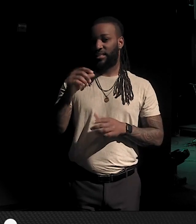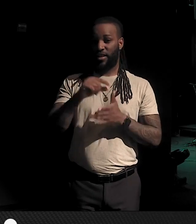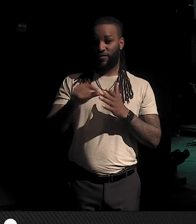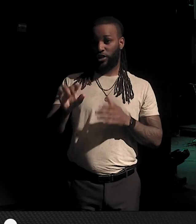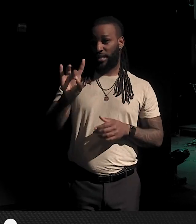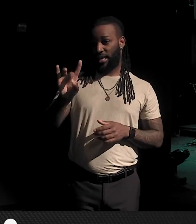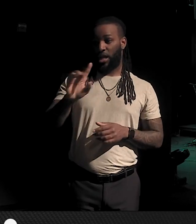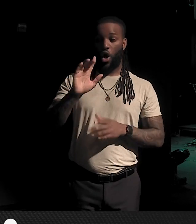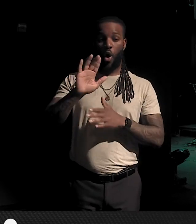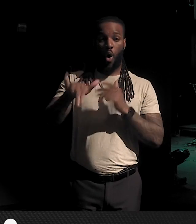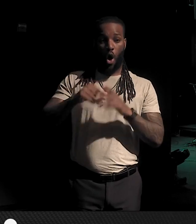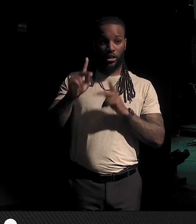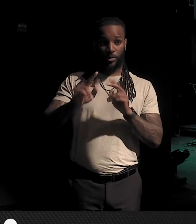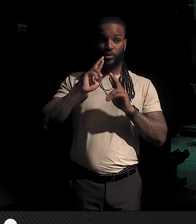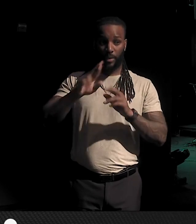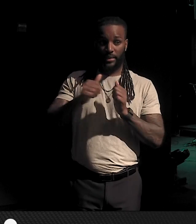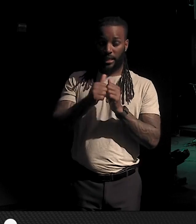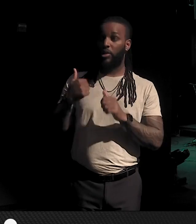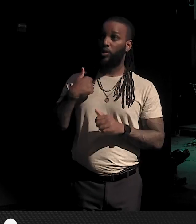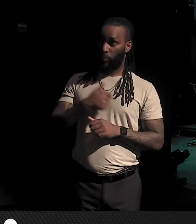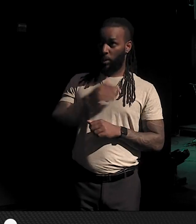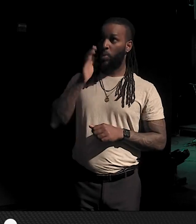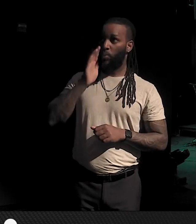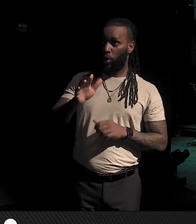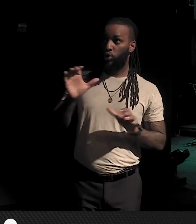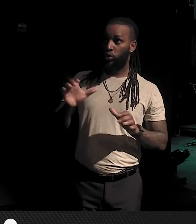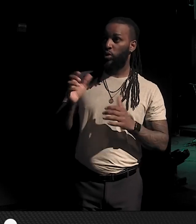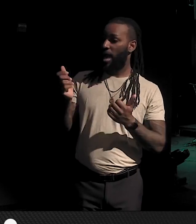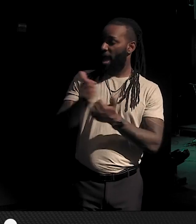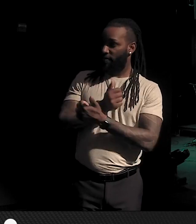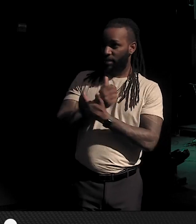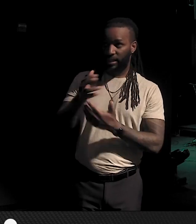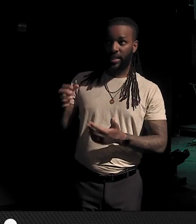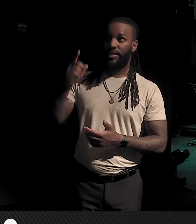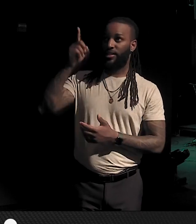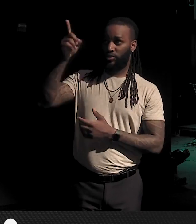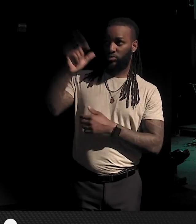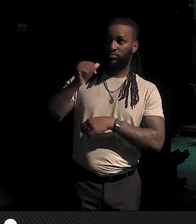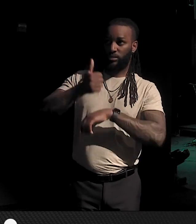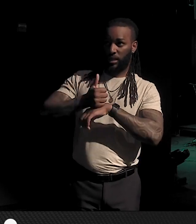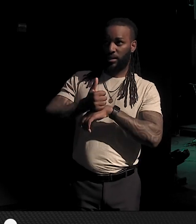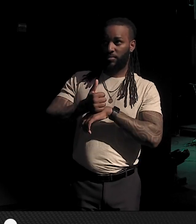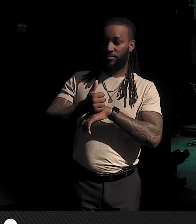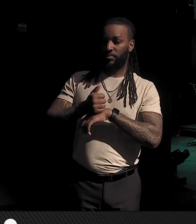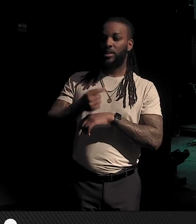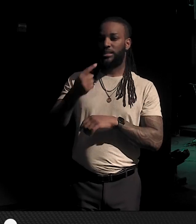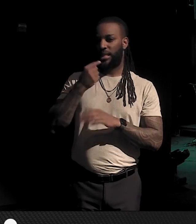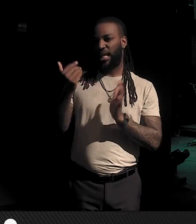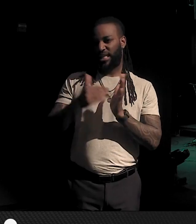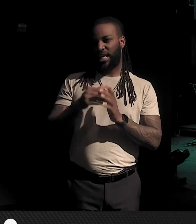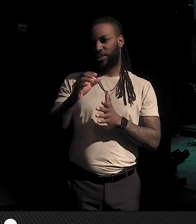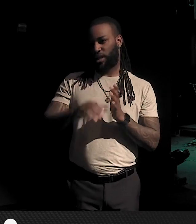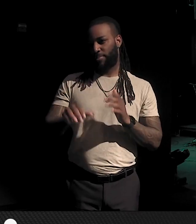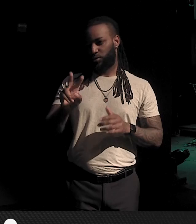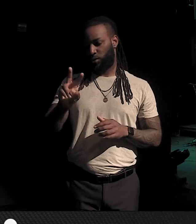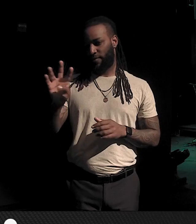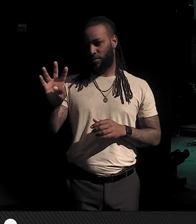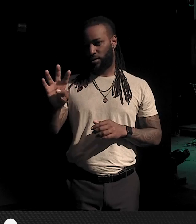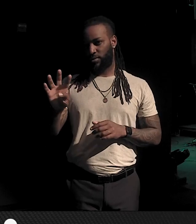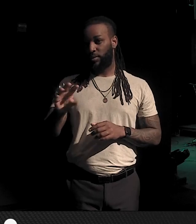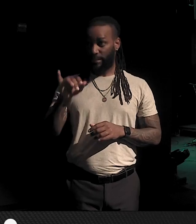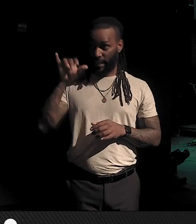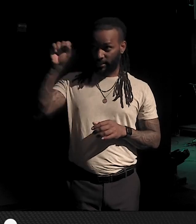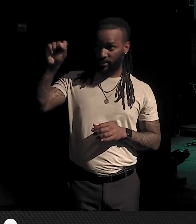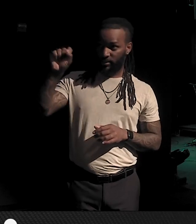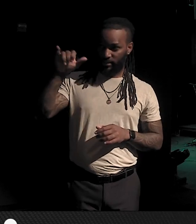8, all the people responded together, we will do everything that you have said. They'll say it again in chapters 24. Like, well,